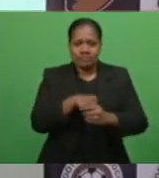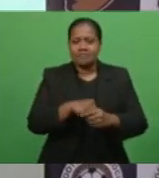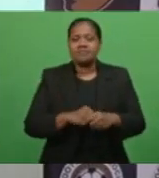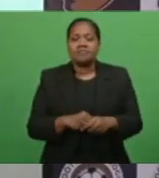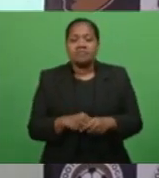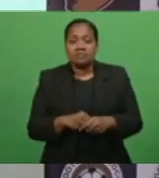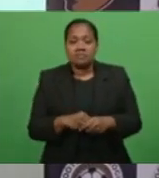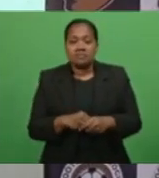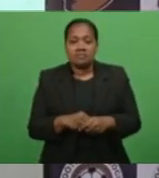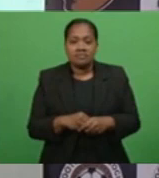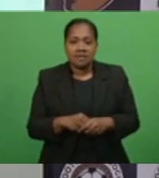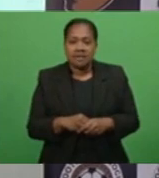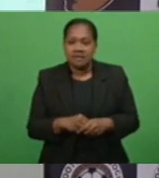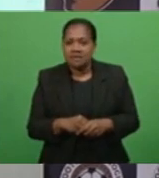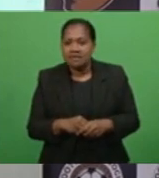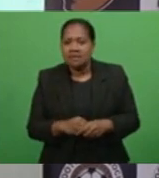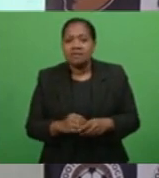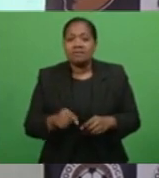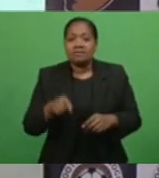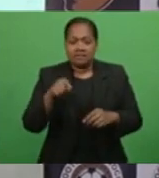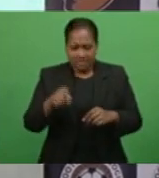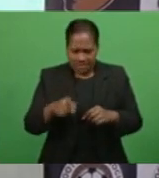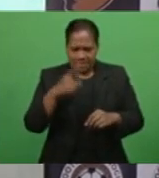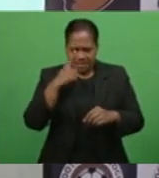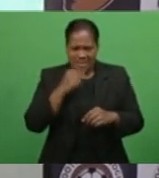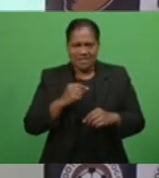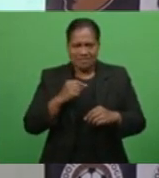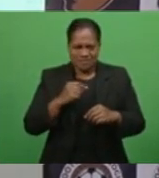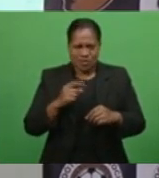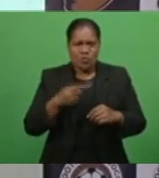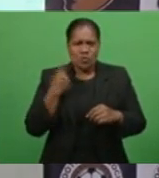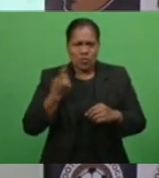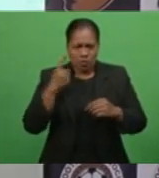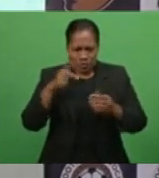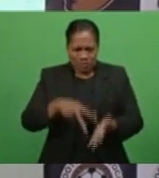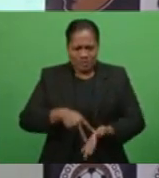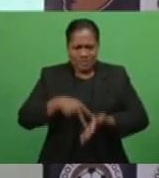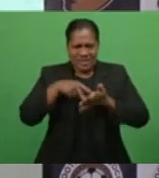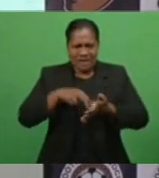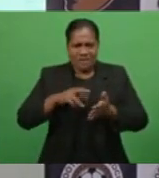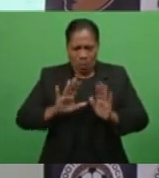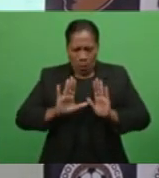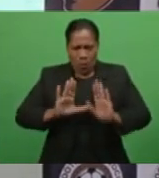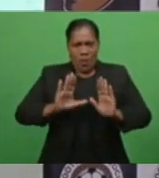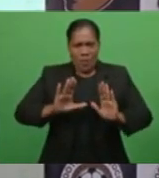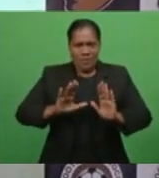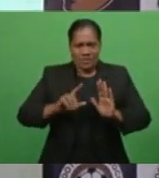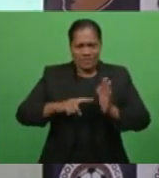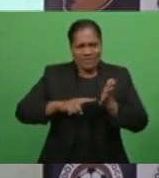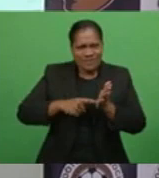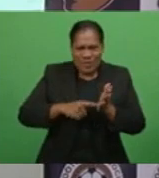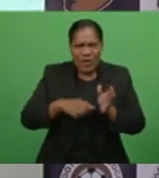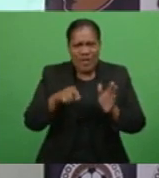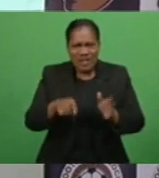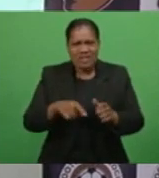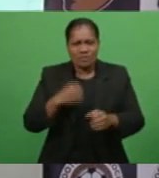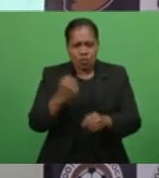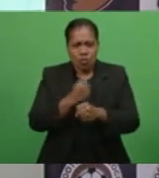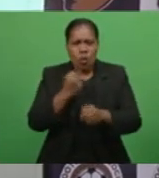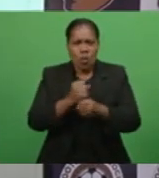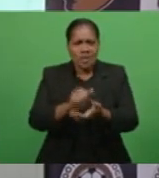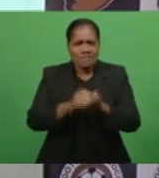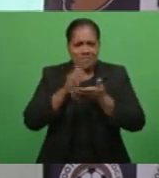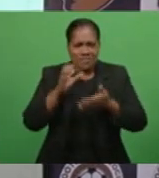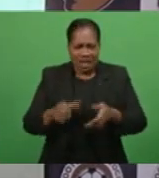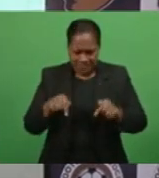be Rosiati, it could be the goalkeeper Benjamino. But there might also be some new players that are pressing